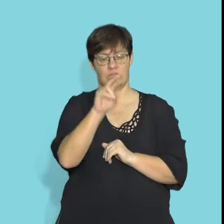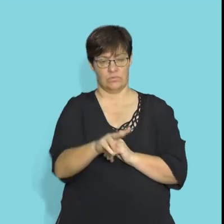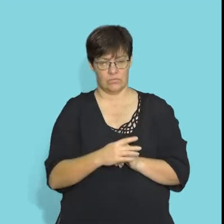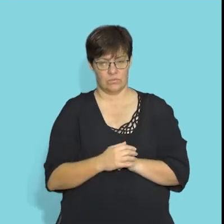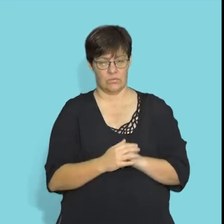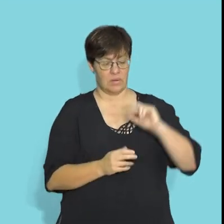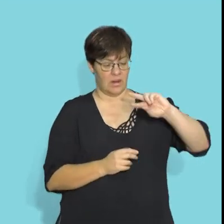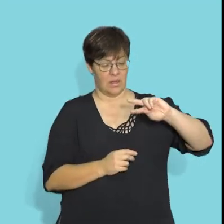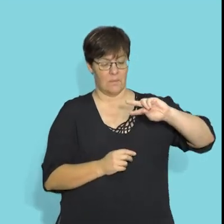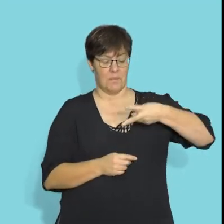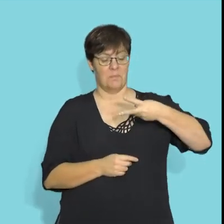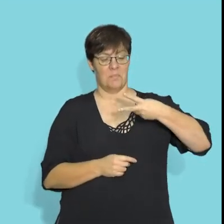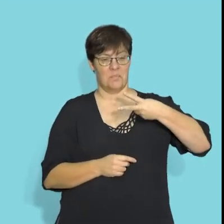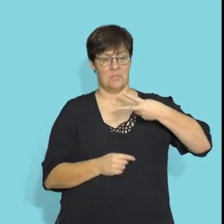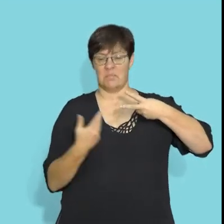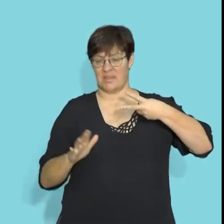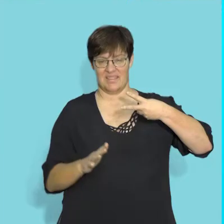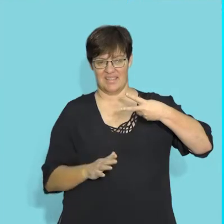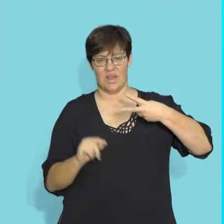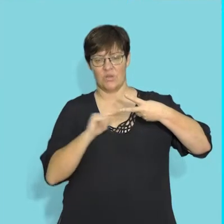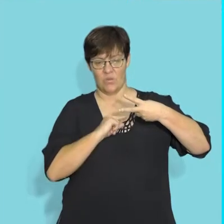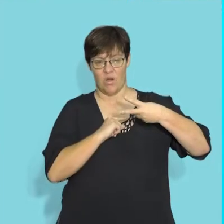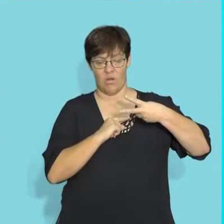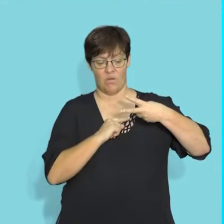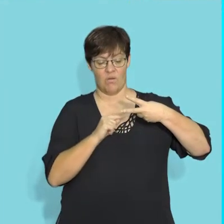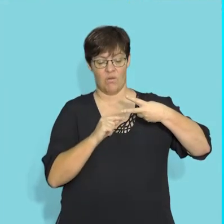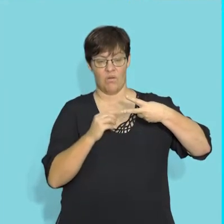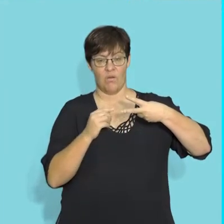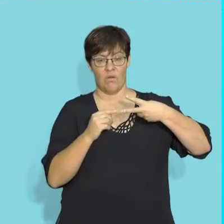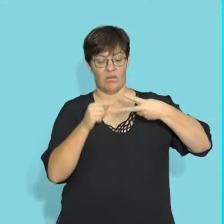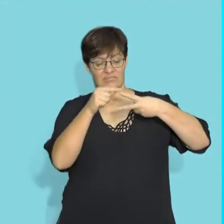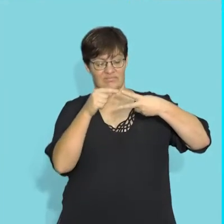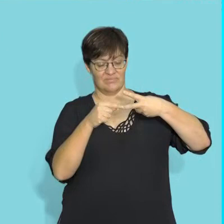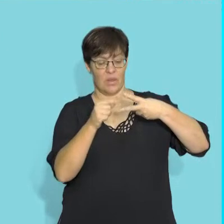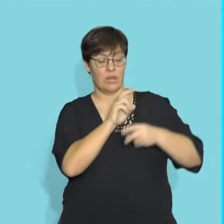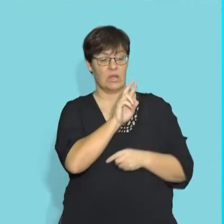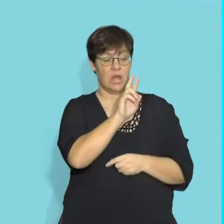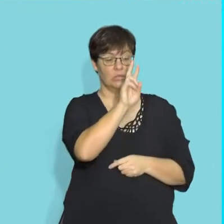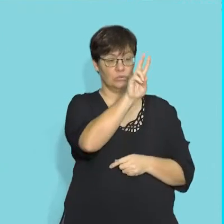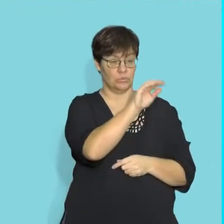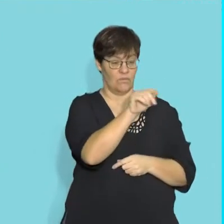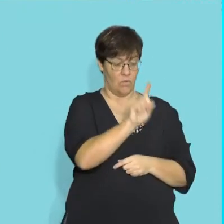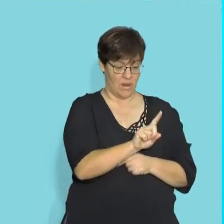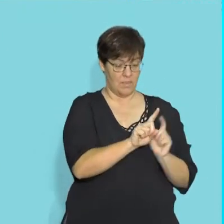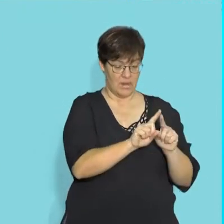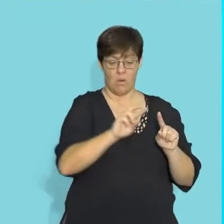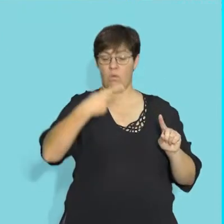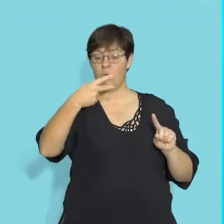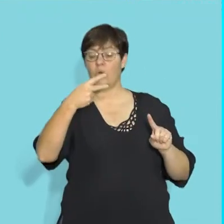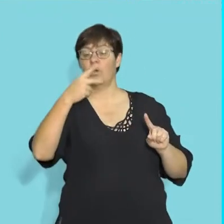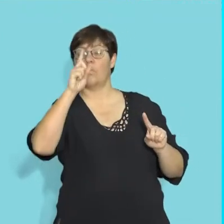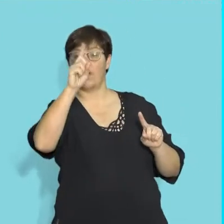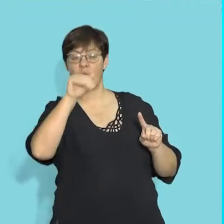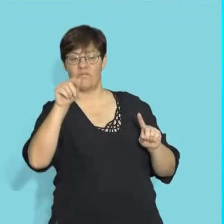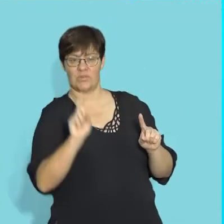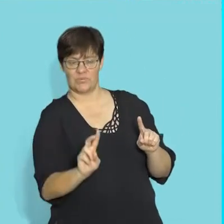-1/2. What did I do? I flipped it over y so that the product would be 1, and then I changed the sign so the product